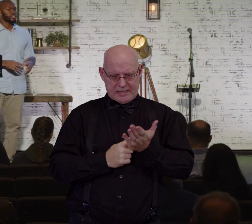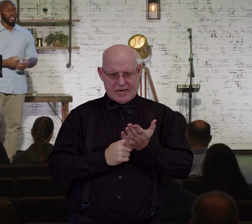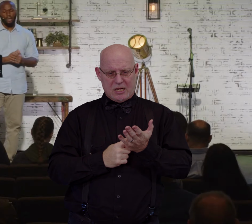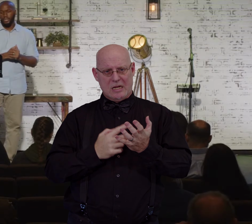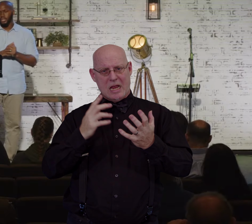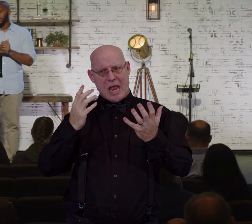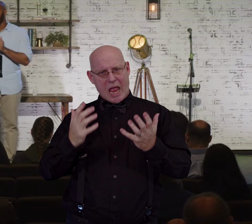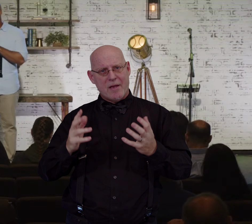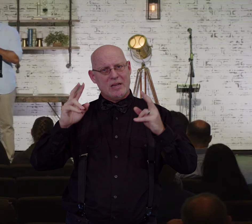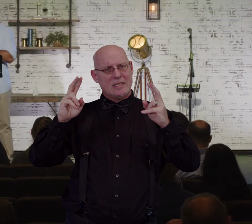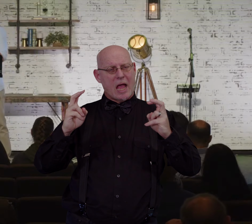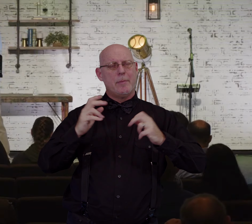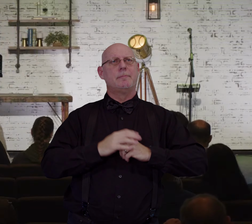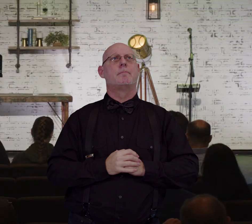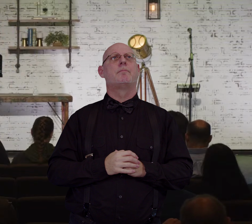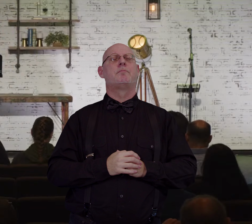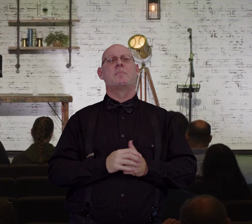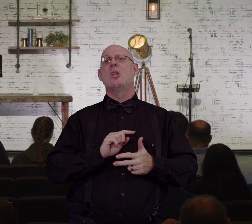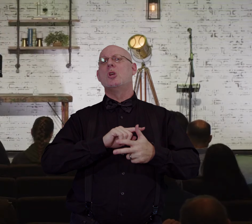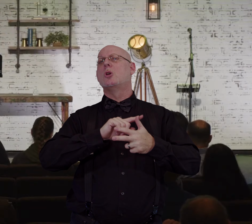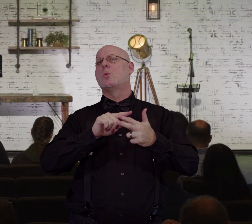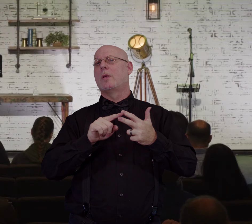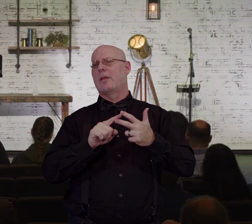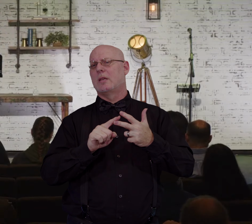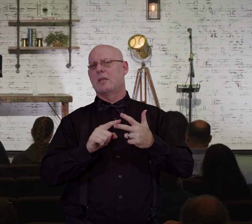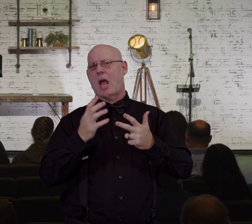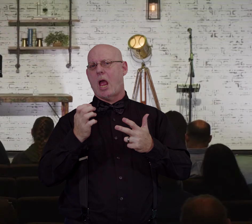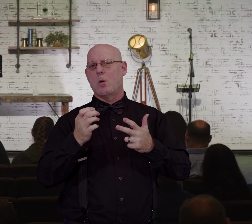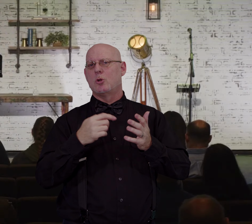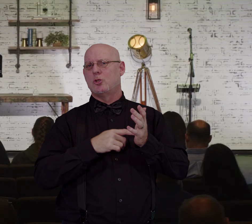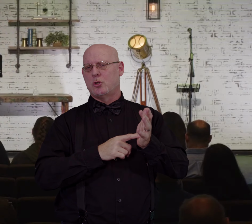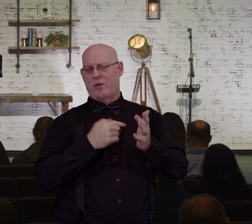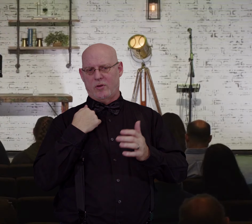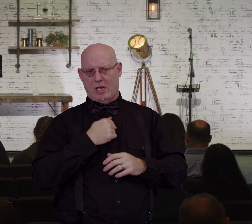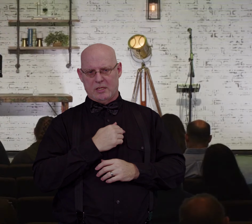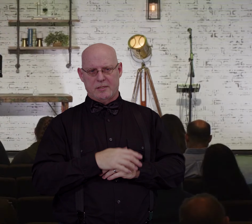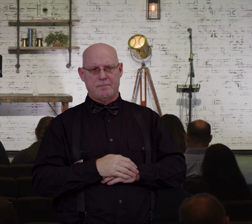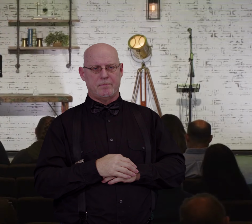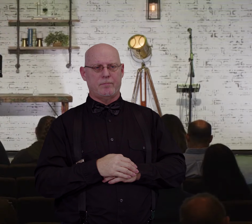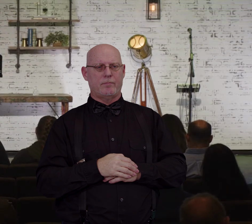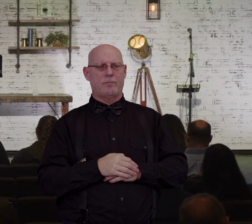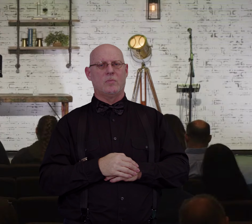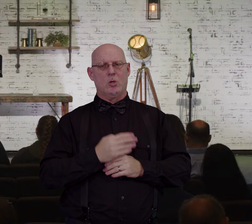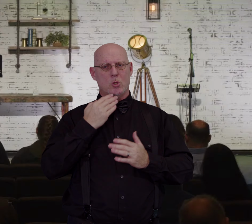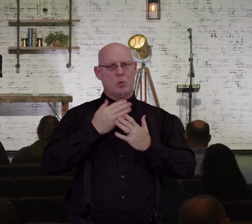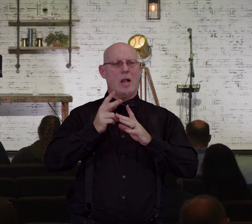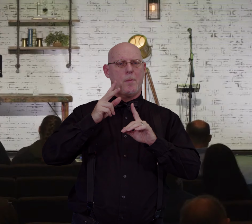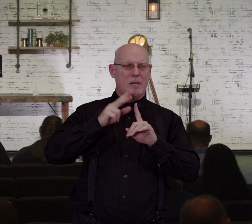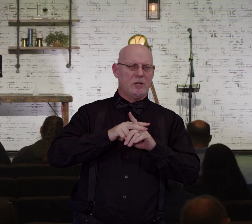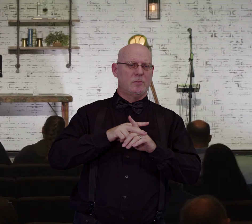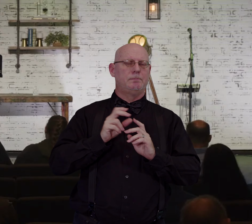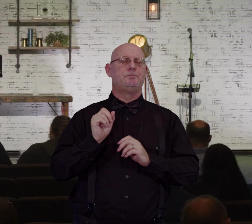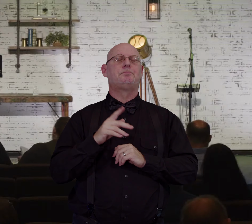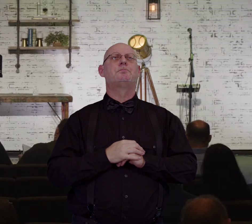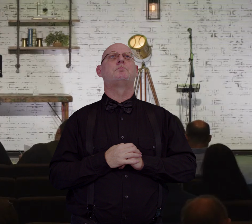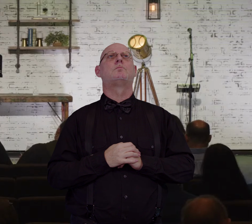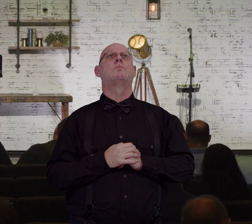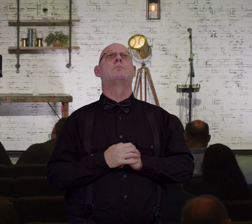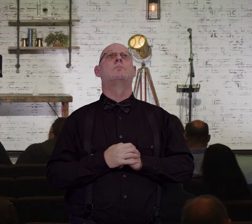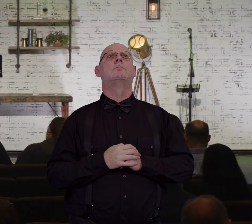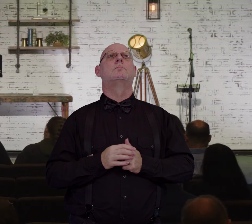such a heavy topic? So there's three things that I want to point out for us and some practical application to them.